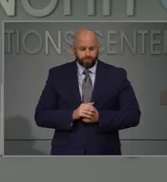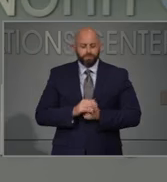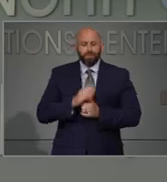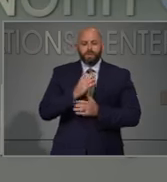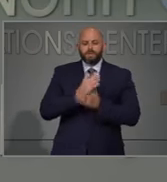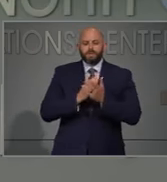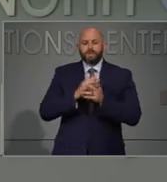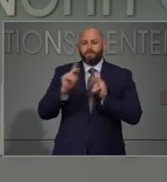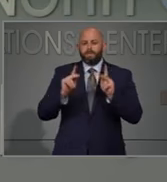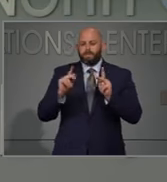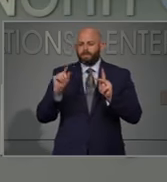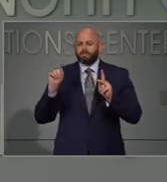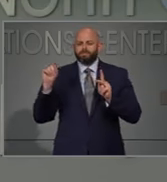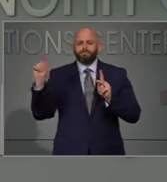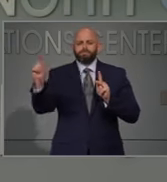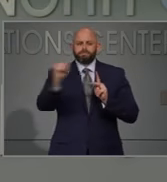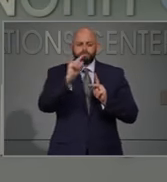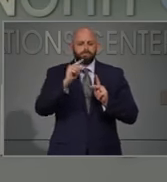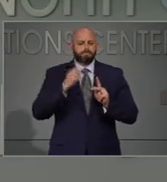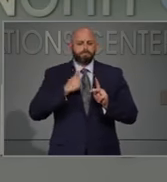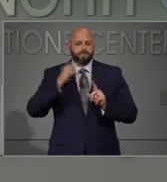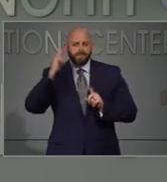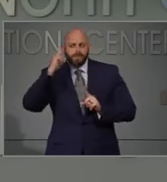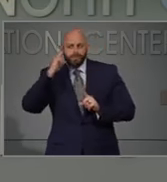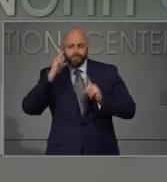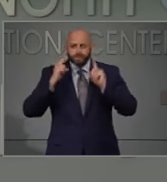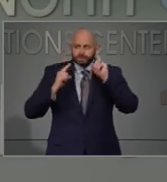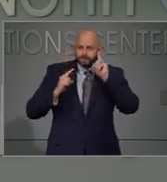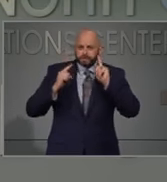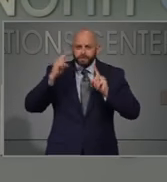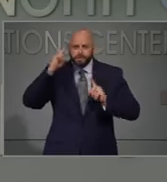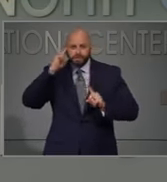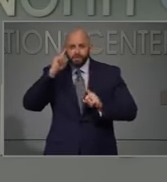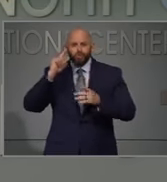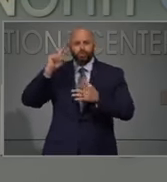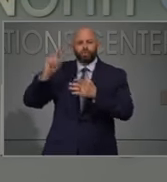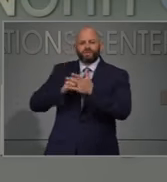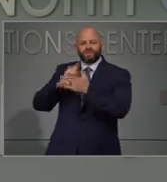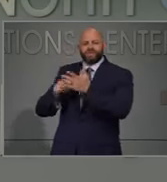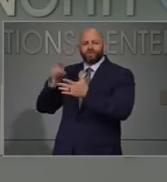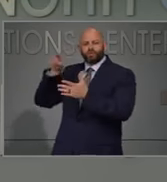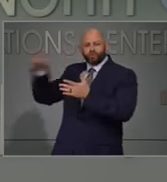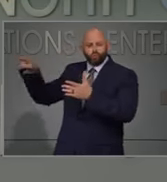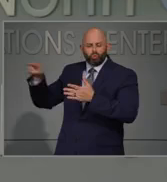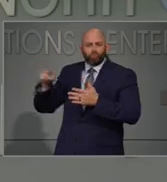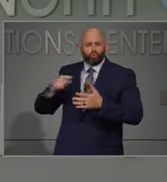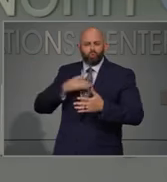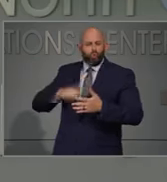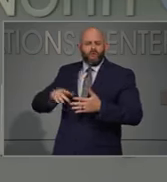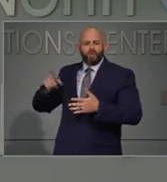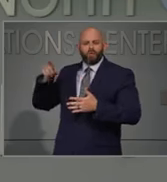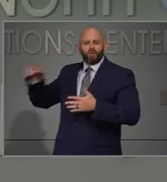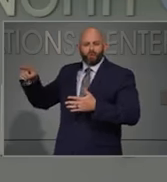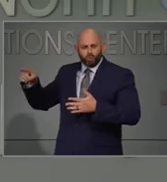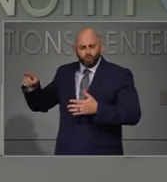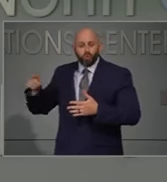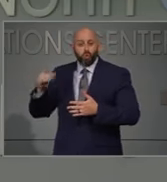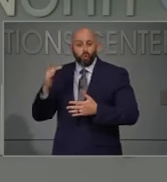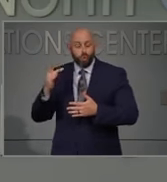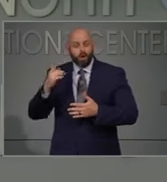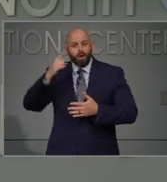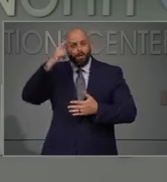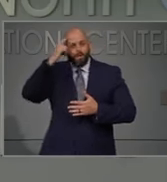necessarily in the media, but by citizens who are concerned that people protesting are getting